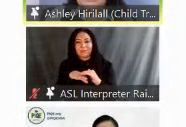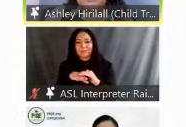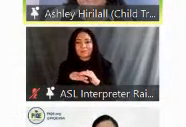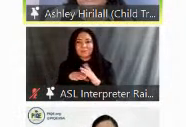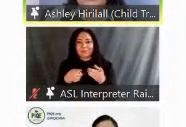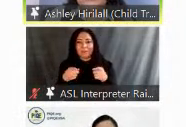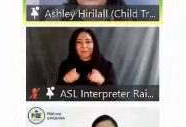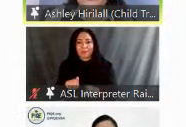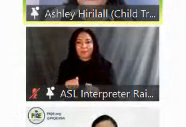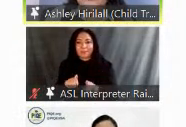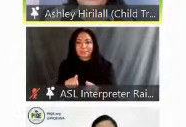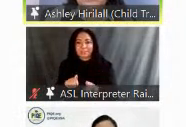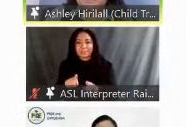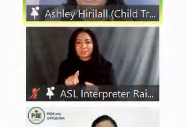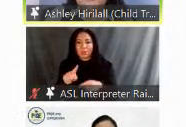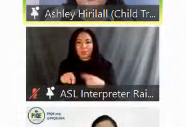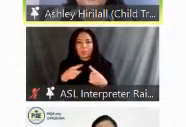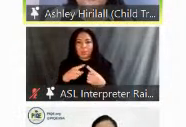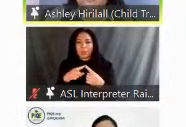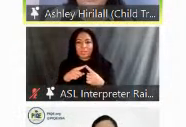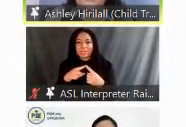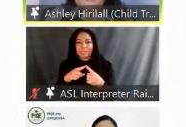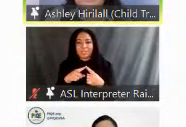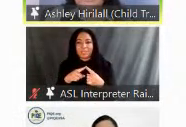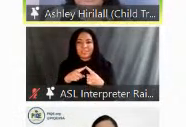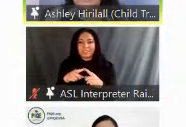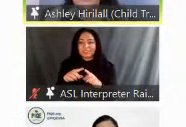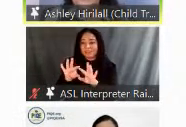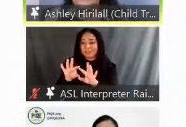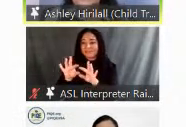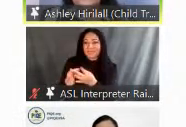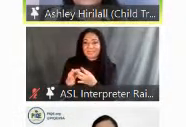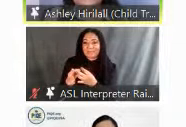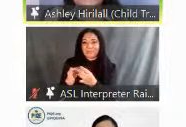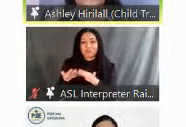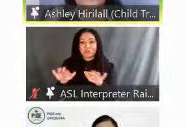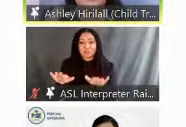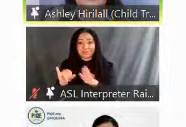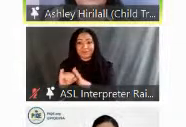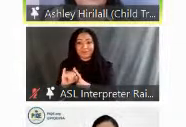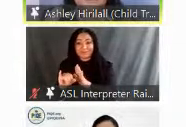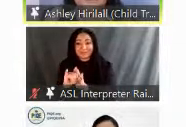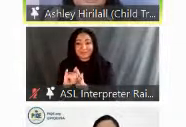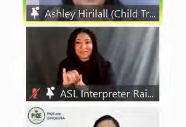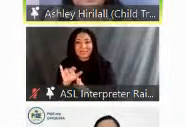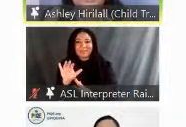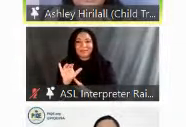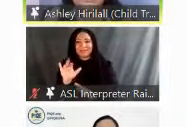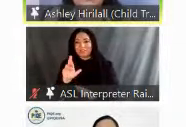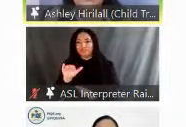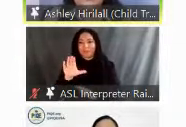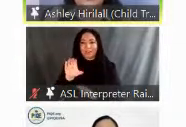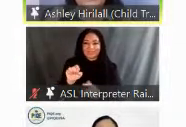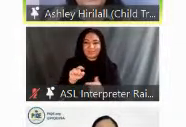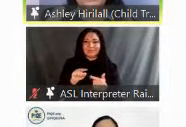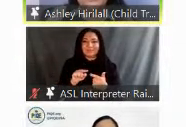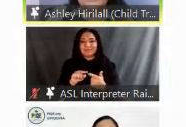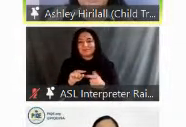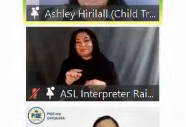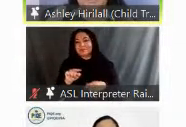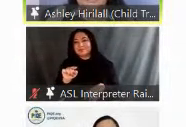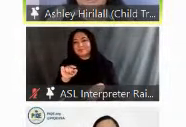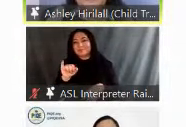characteristics of a child or family's identity, such as their race, ethnicity, language, ability,